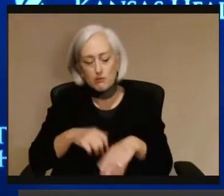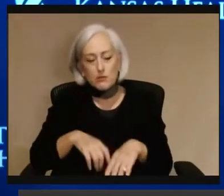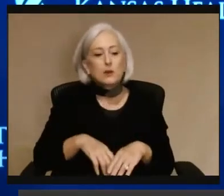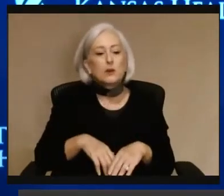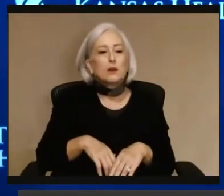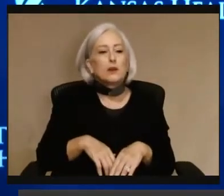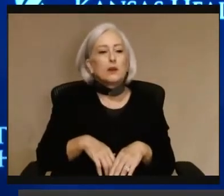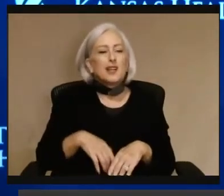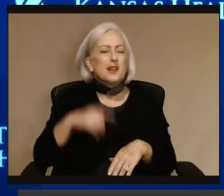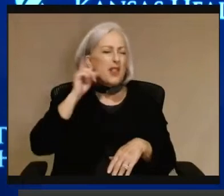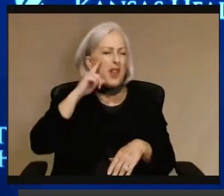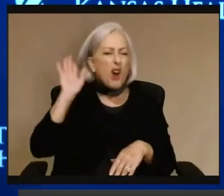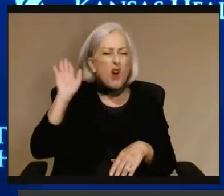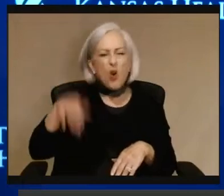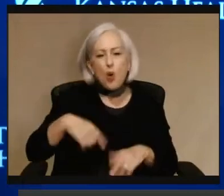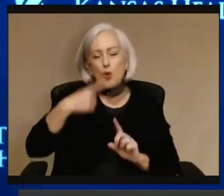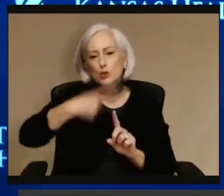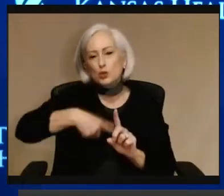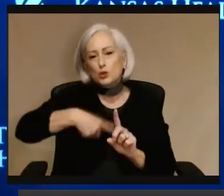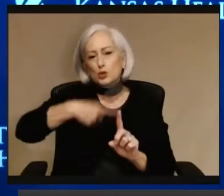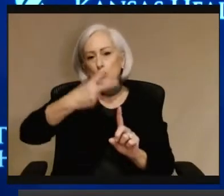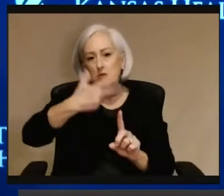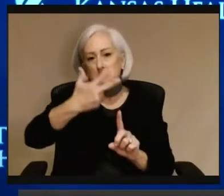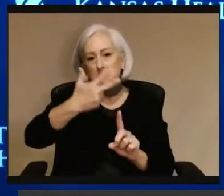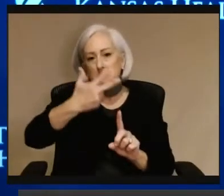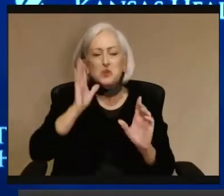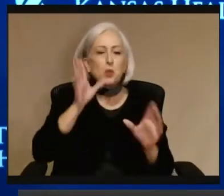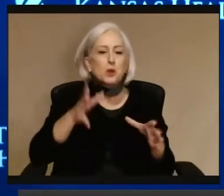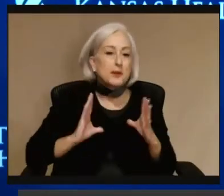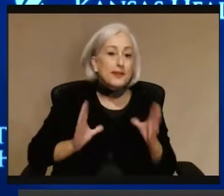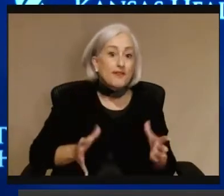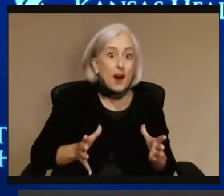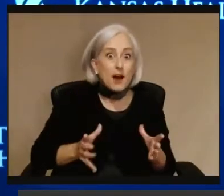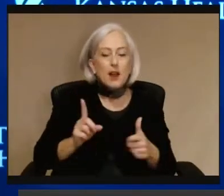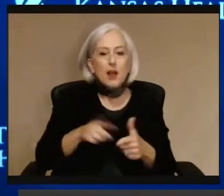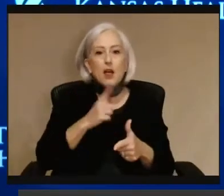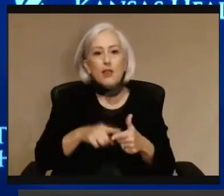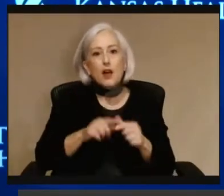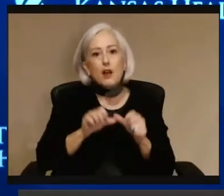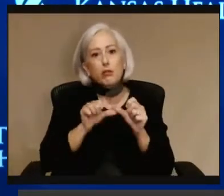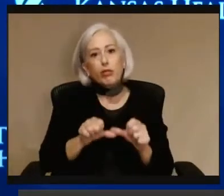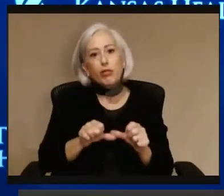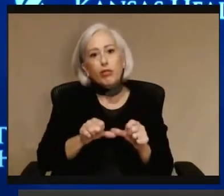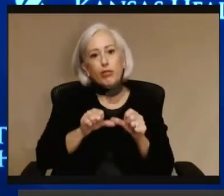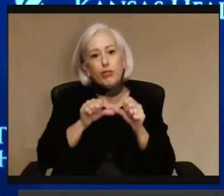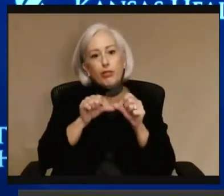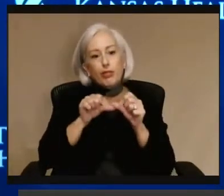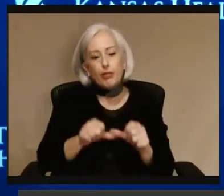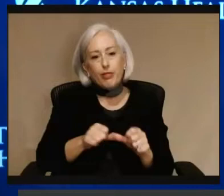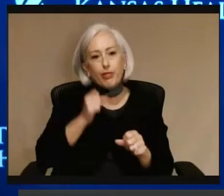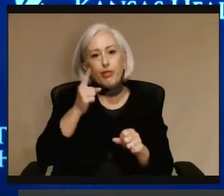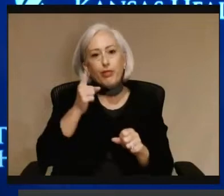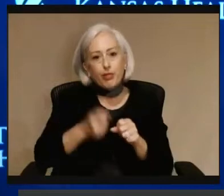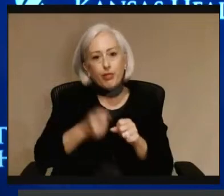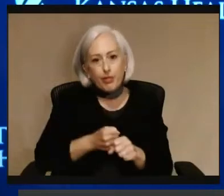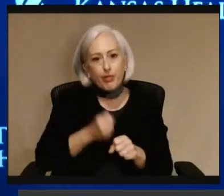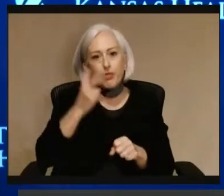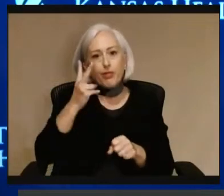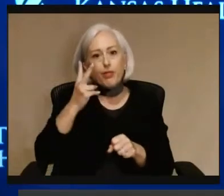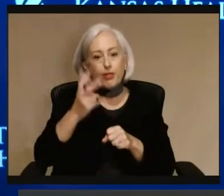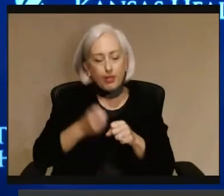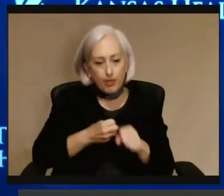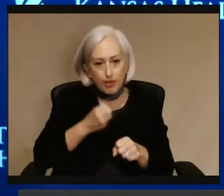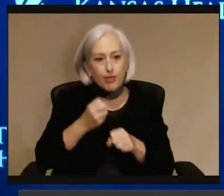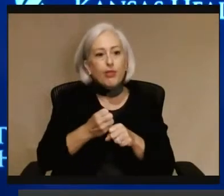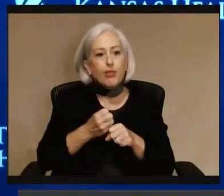better. As we saw it drone into year and even get, worse as it went on, that had an